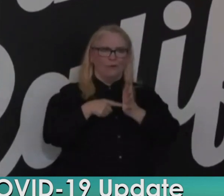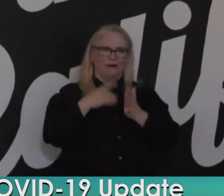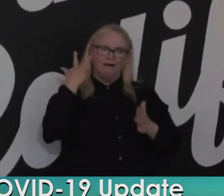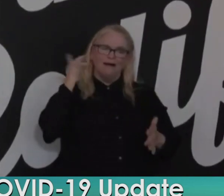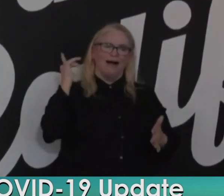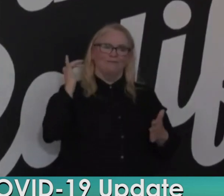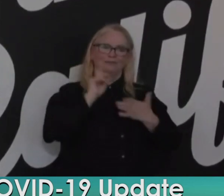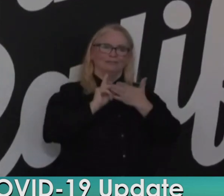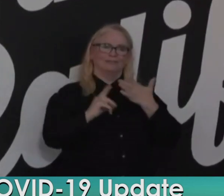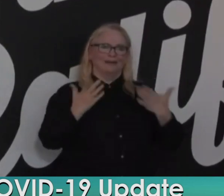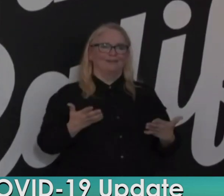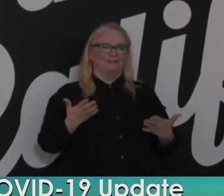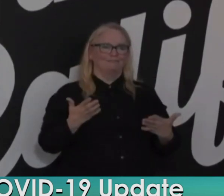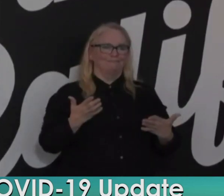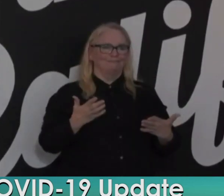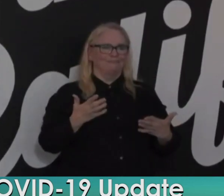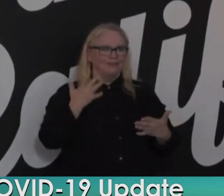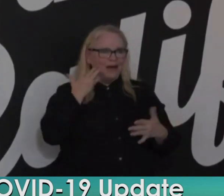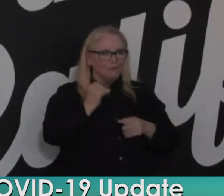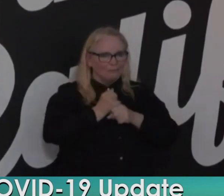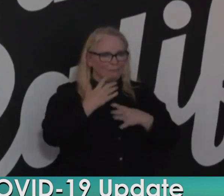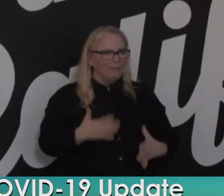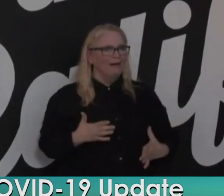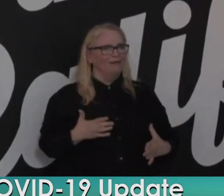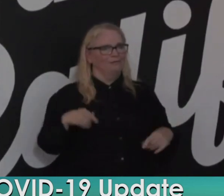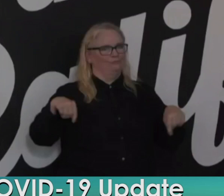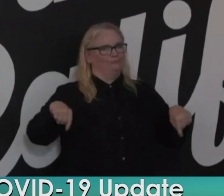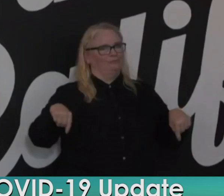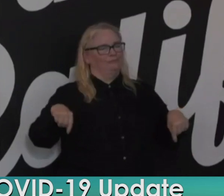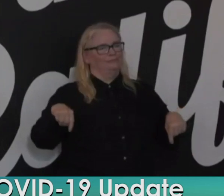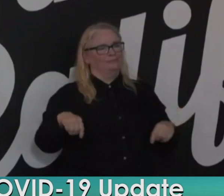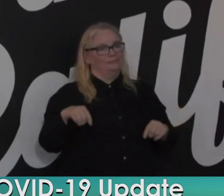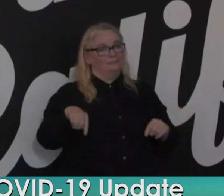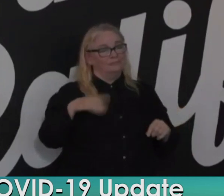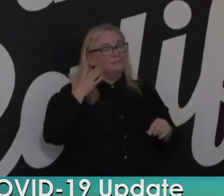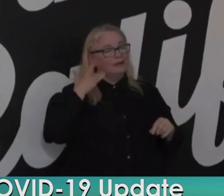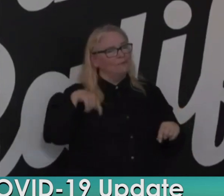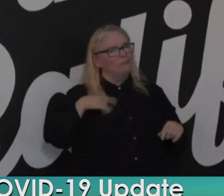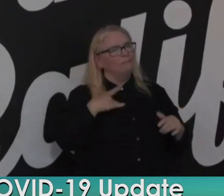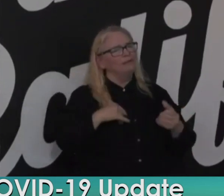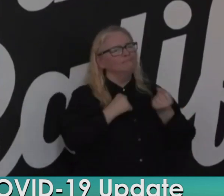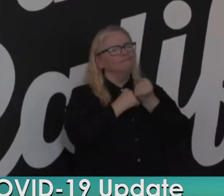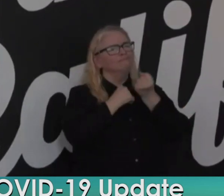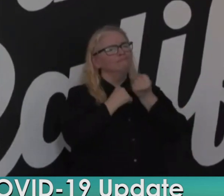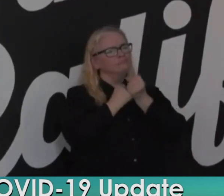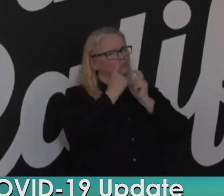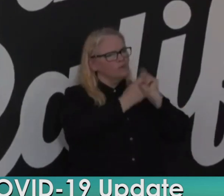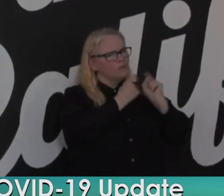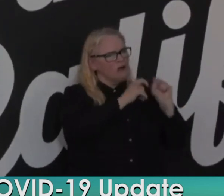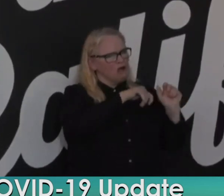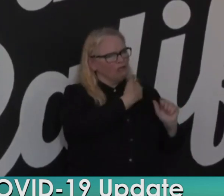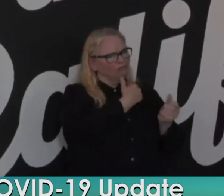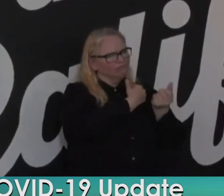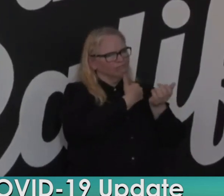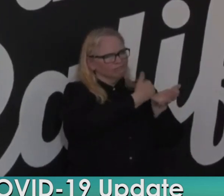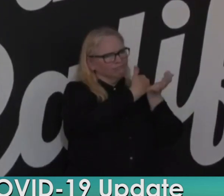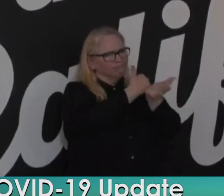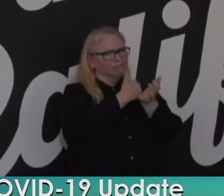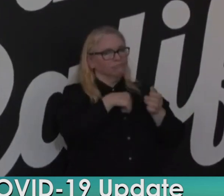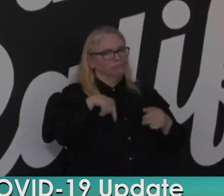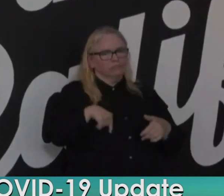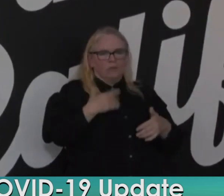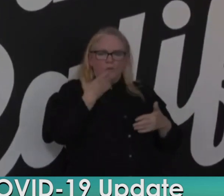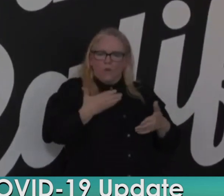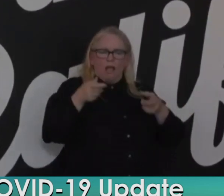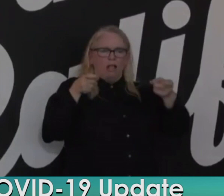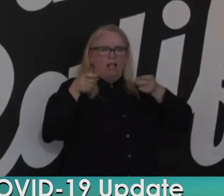and makers. California has historically been a donor state, and very proud that it's been a well-managed state in this